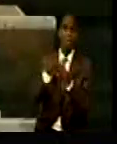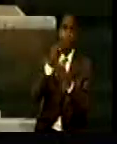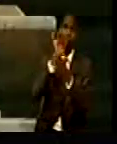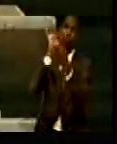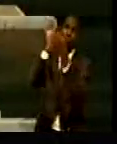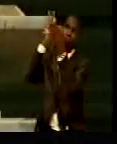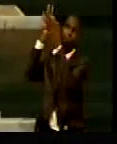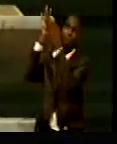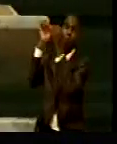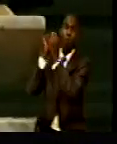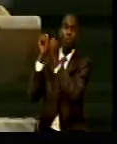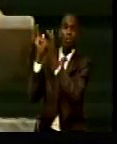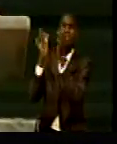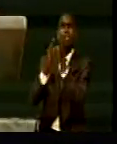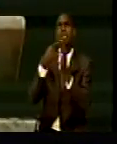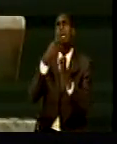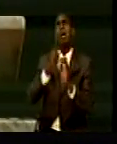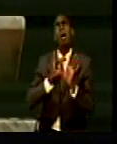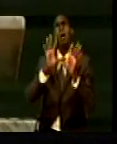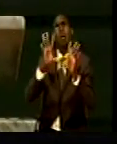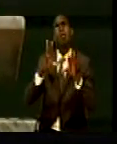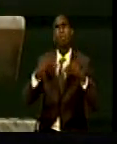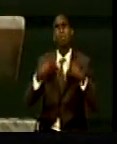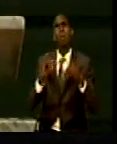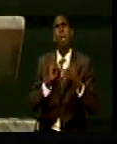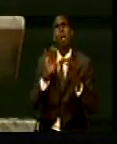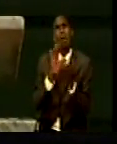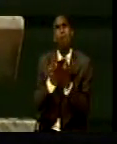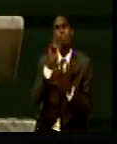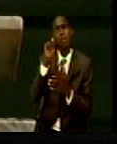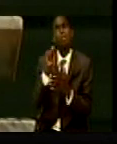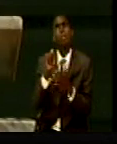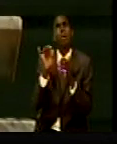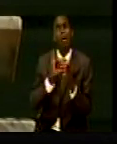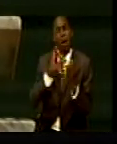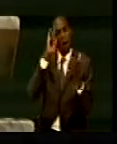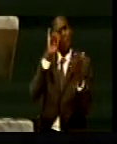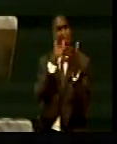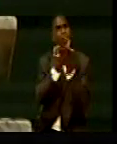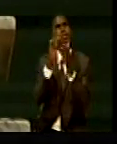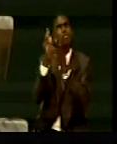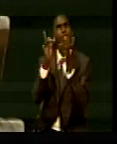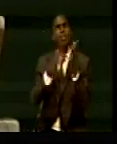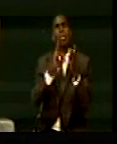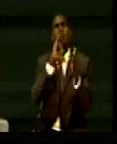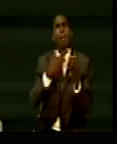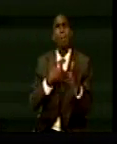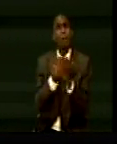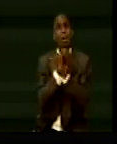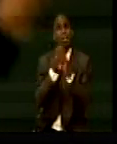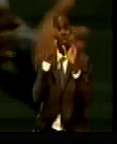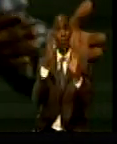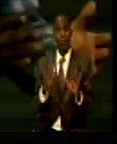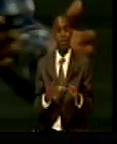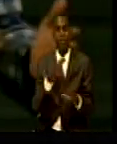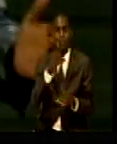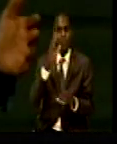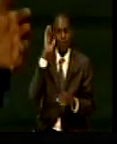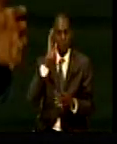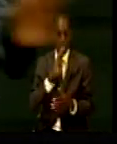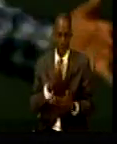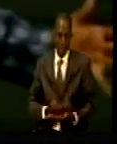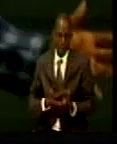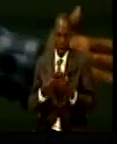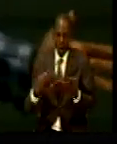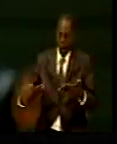you say, I accept, I believe Jesus is my Savior, you'll be born afresh, born